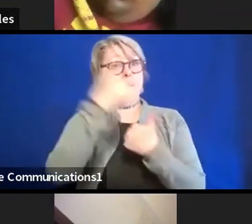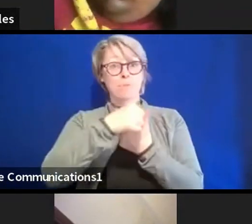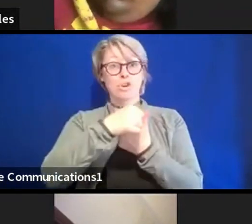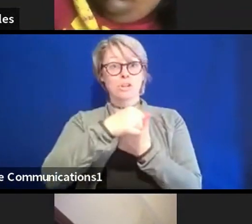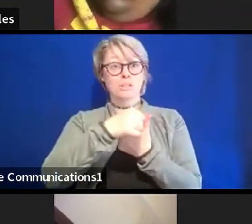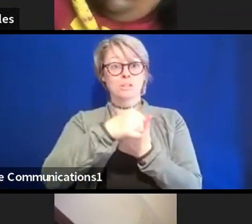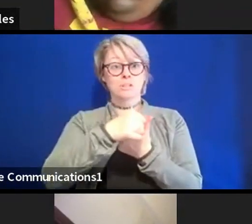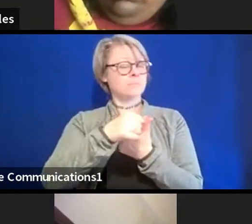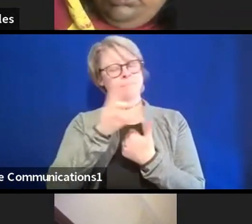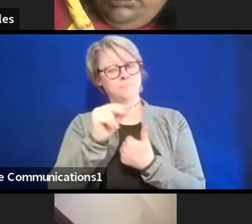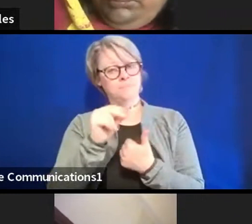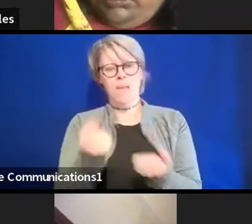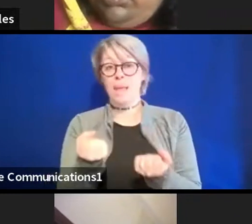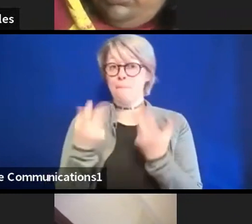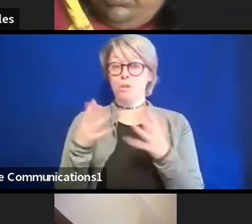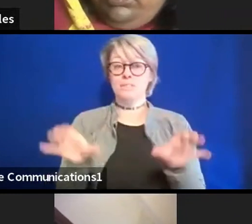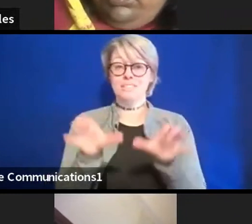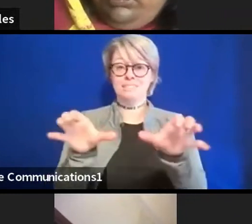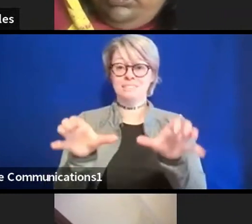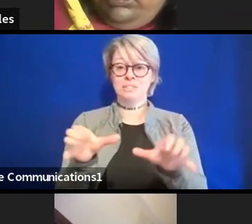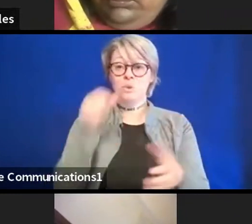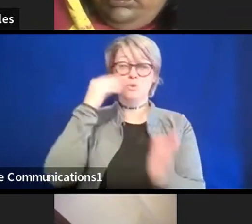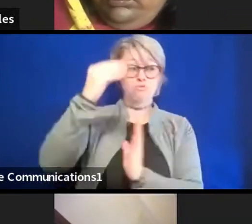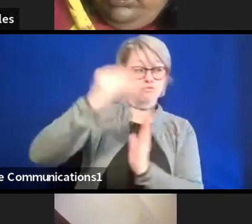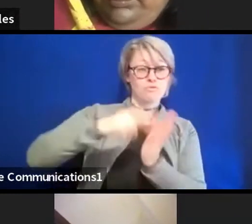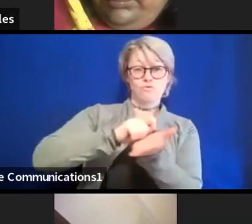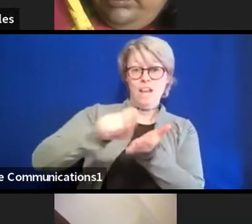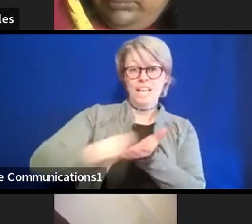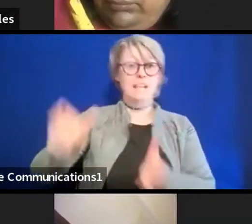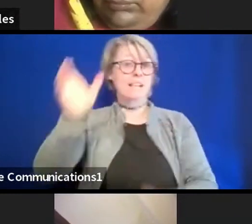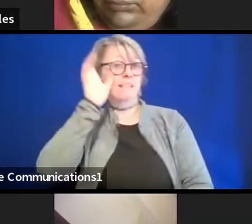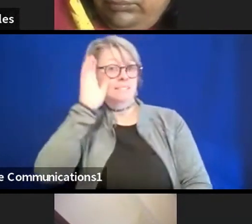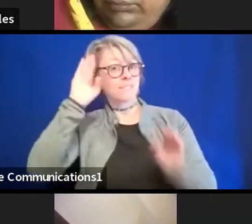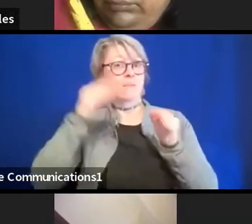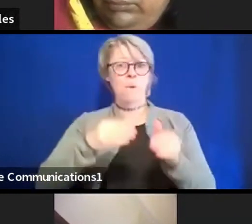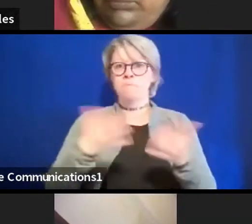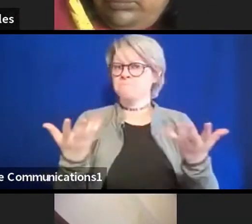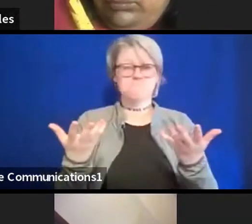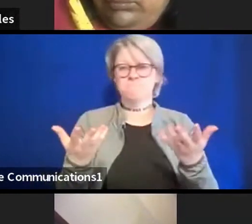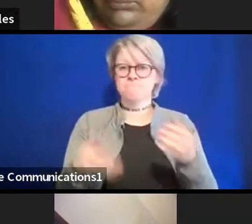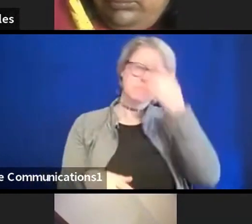say, multitasking, like writing and listening and focusing and trying to remember. And